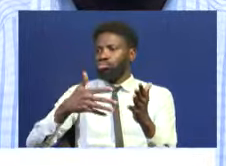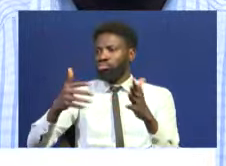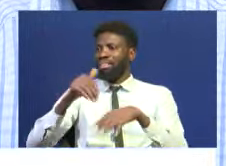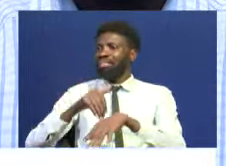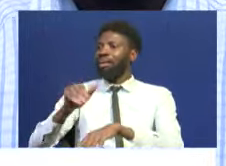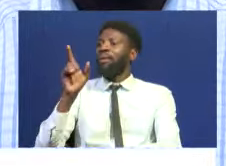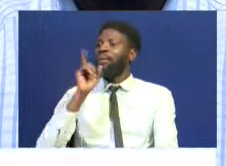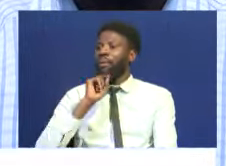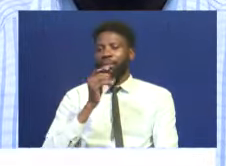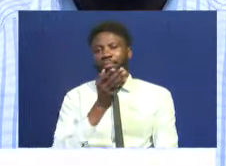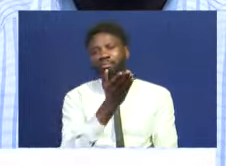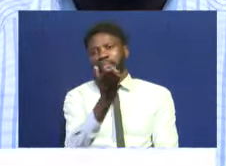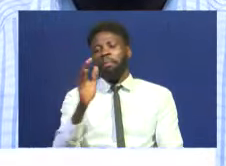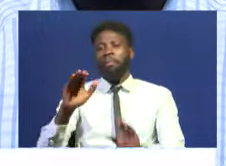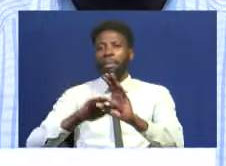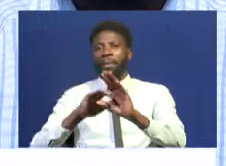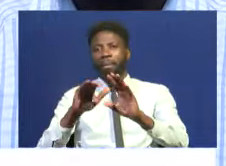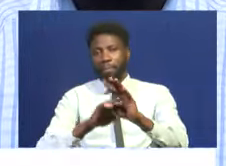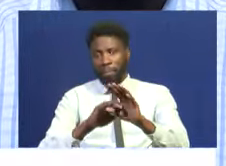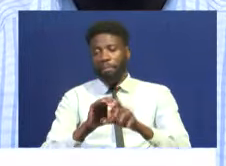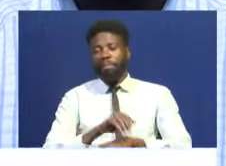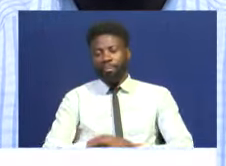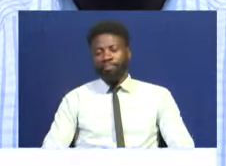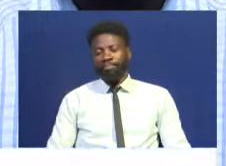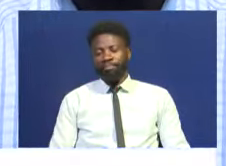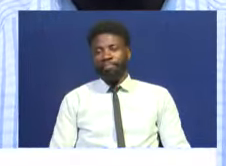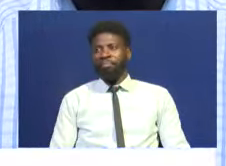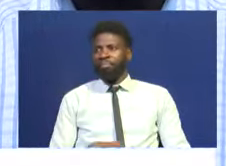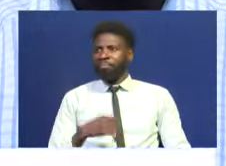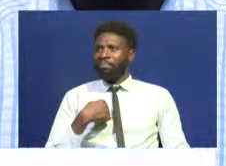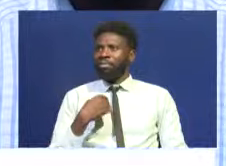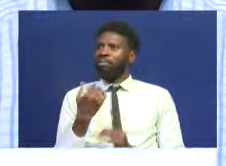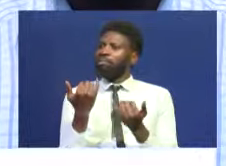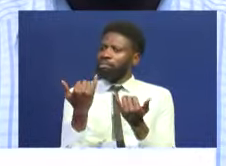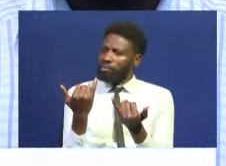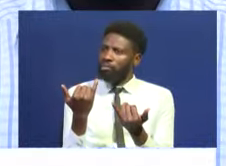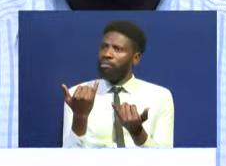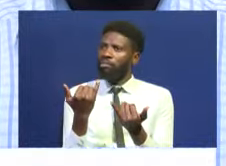through the chairman's through Melta, and I'm very sure